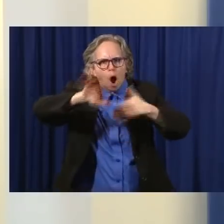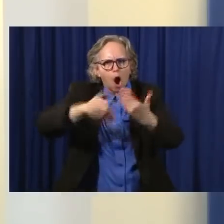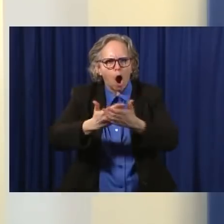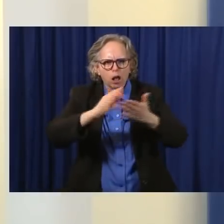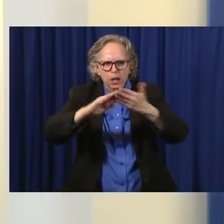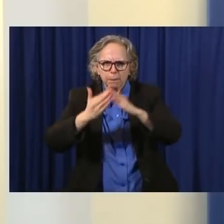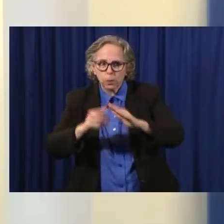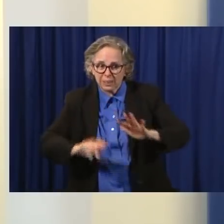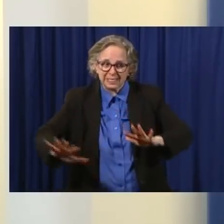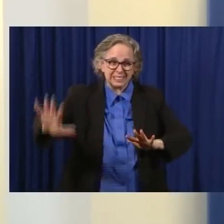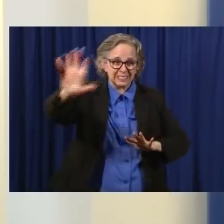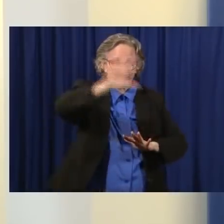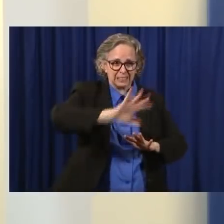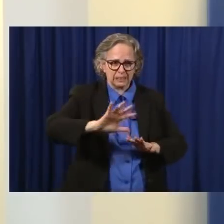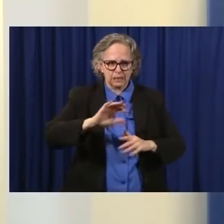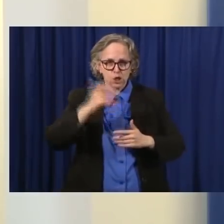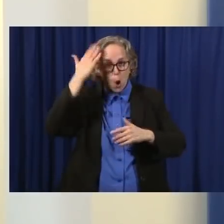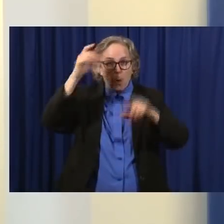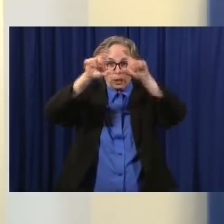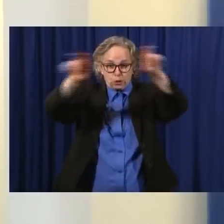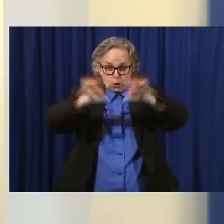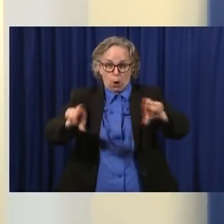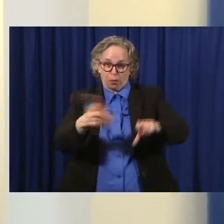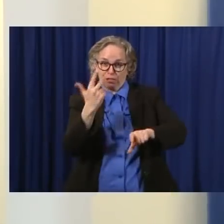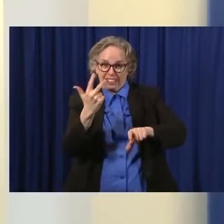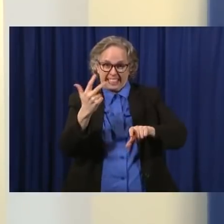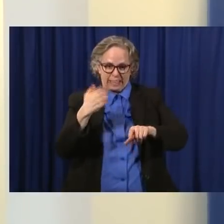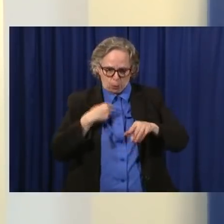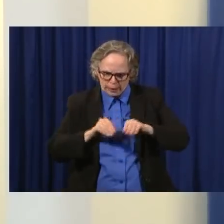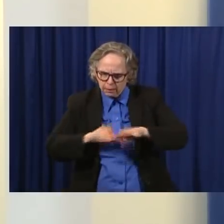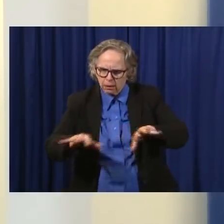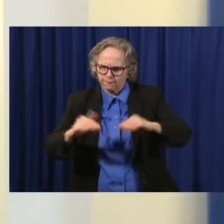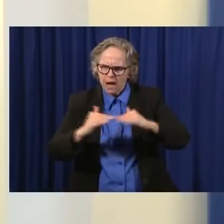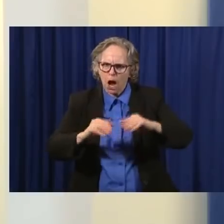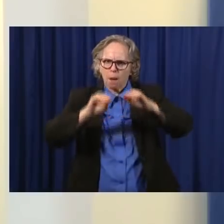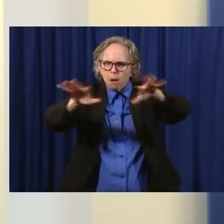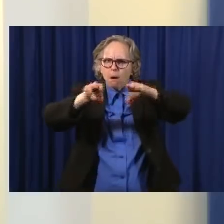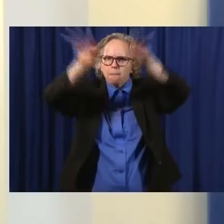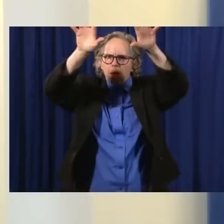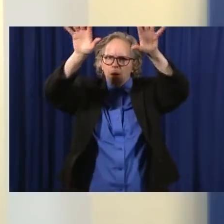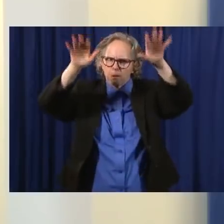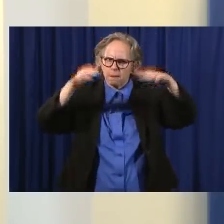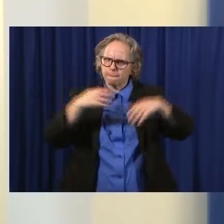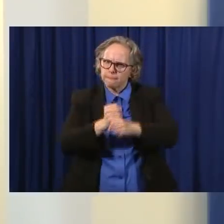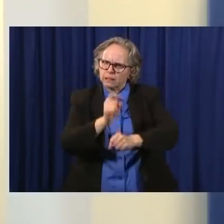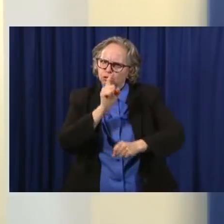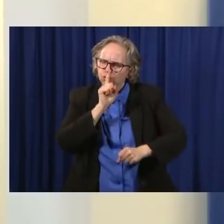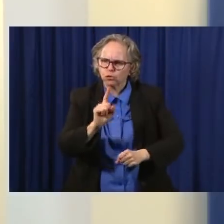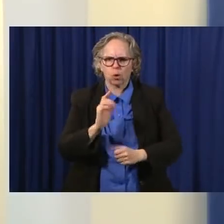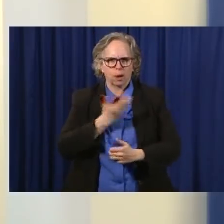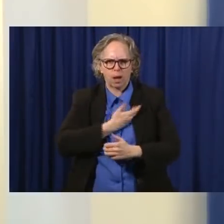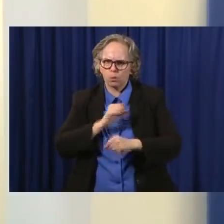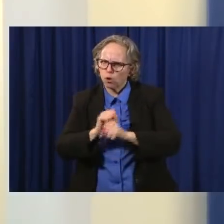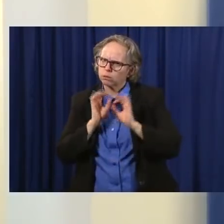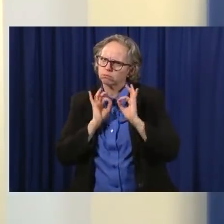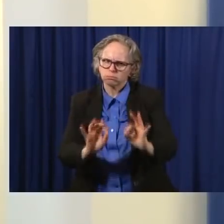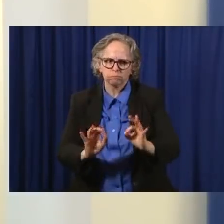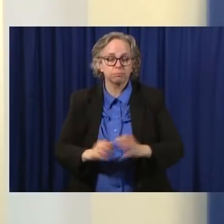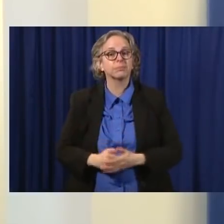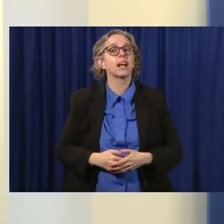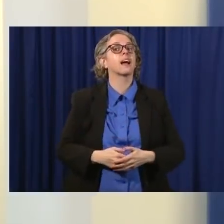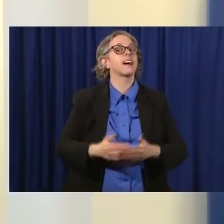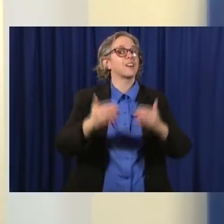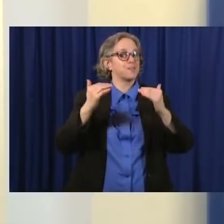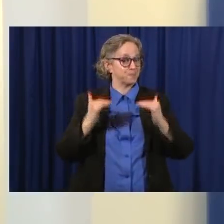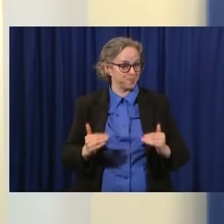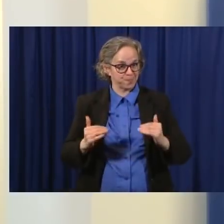in really effective ways. So I see a lot of exciting work going on there. So I do want to take a moment to talk a